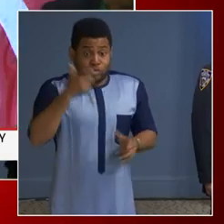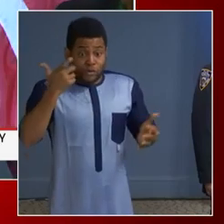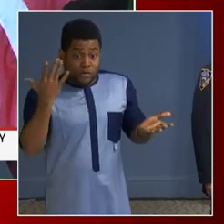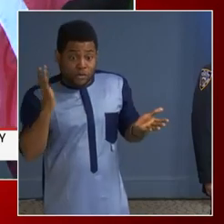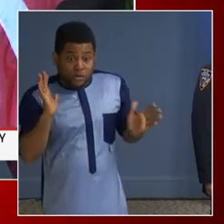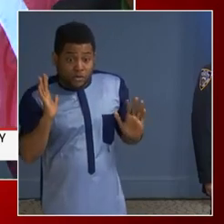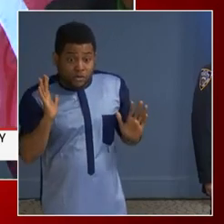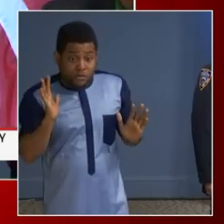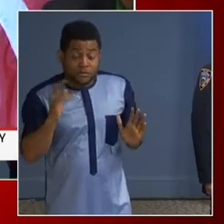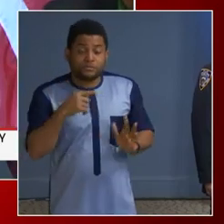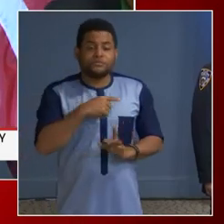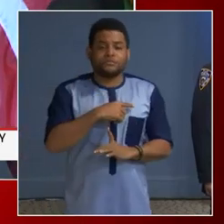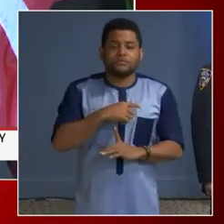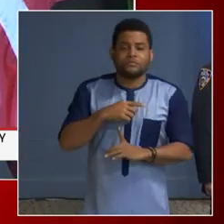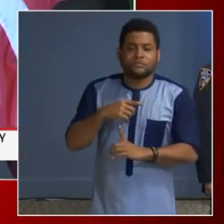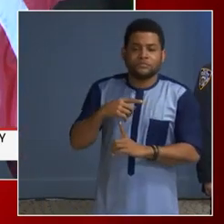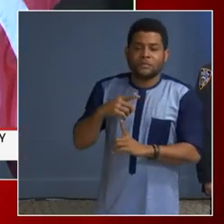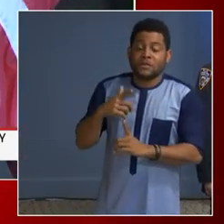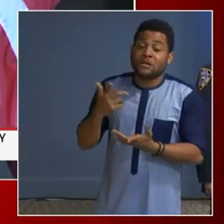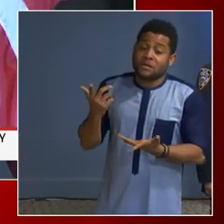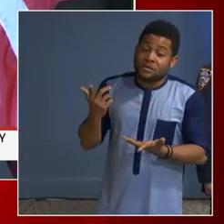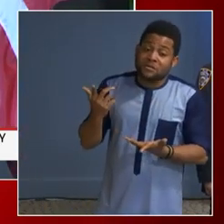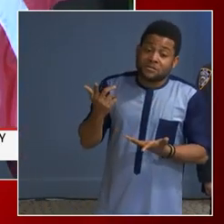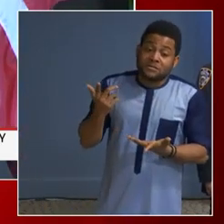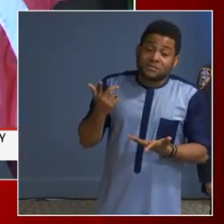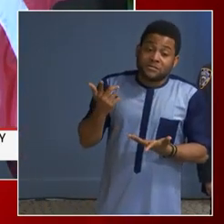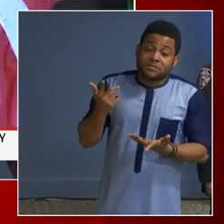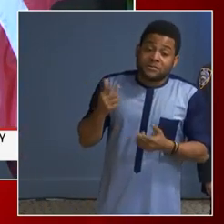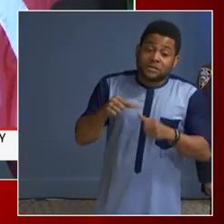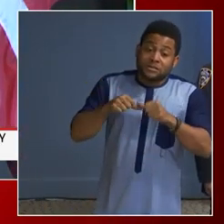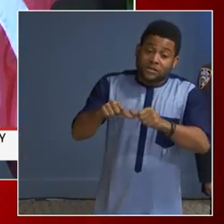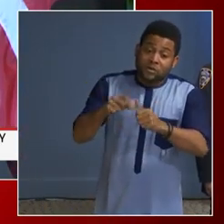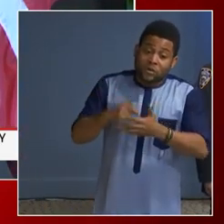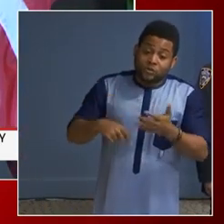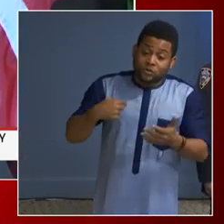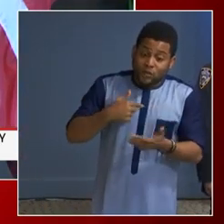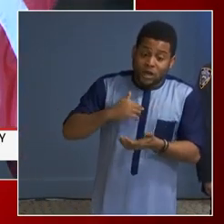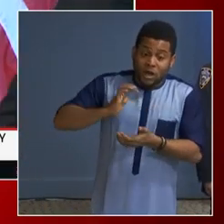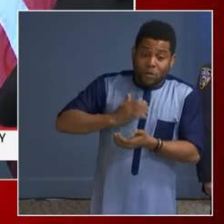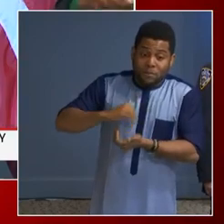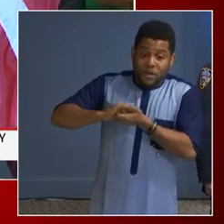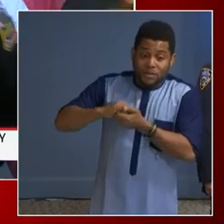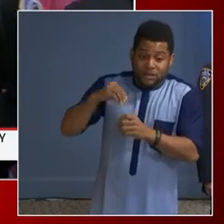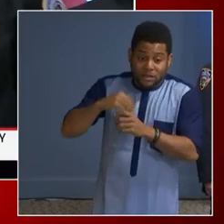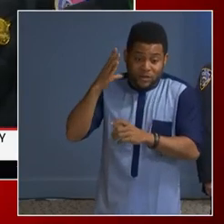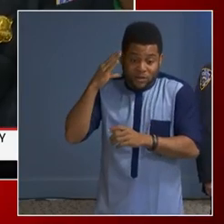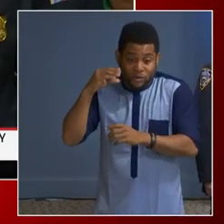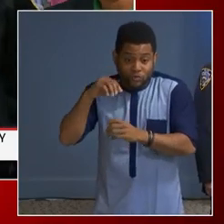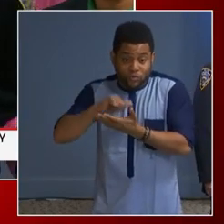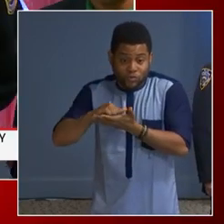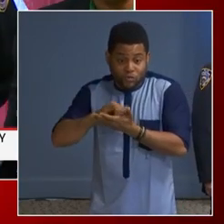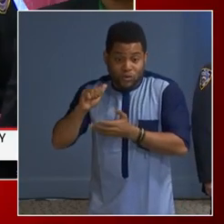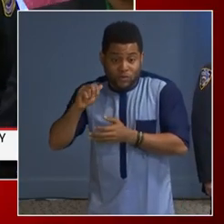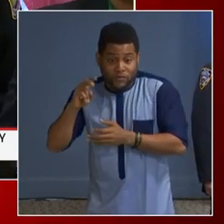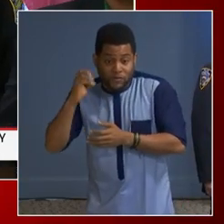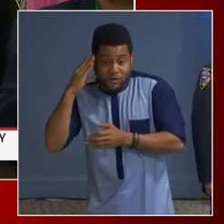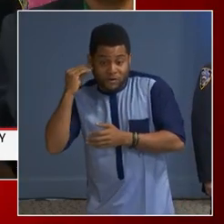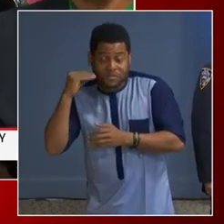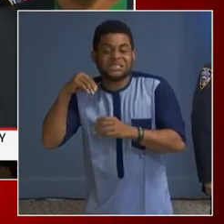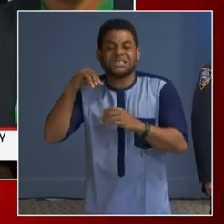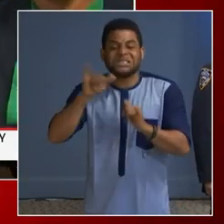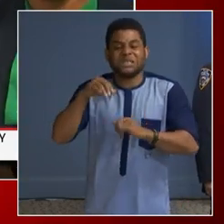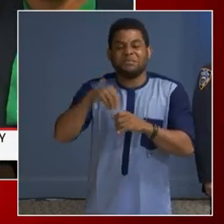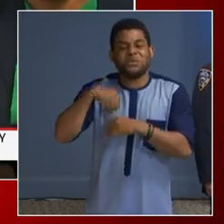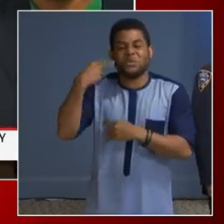Yes, very much consistent with what our partners in New York experience. Yes. Yes. Evan Lambert with News Nation.